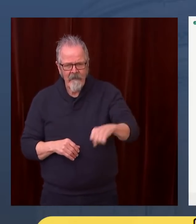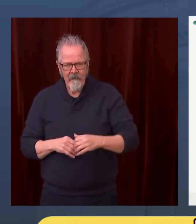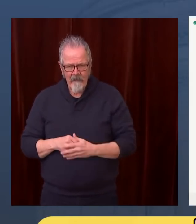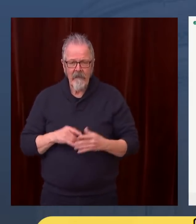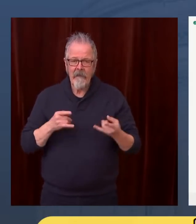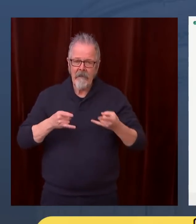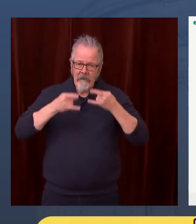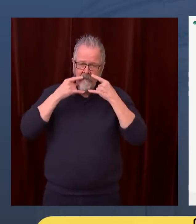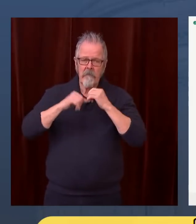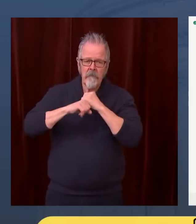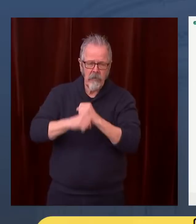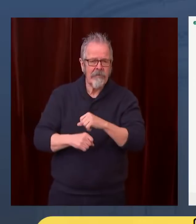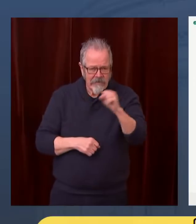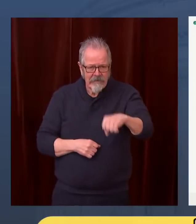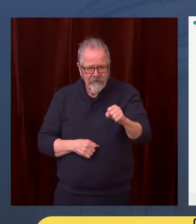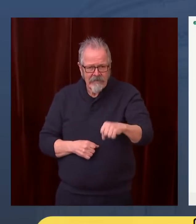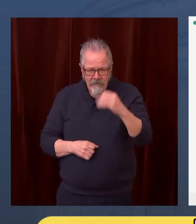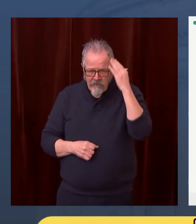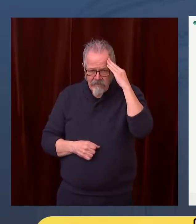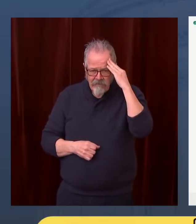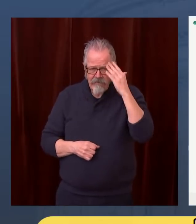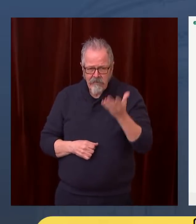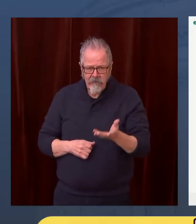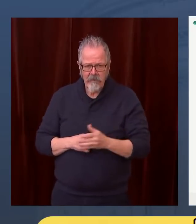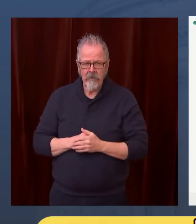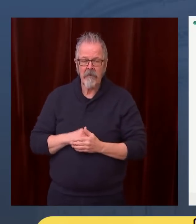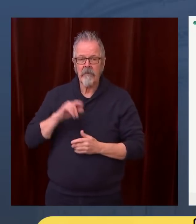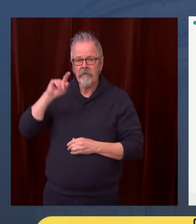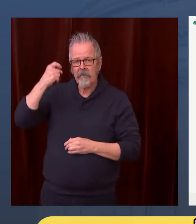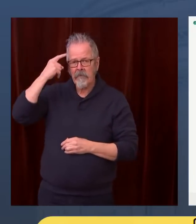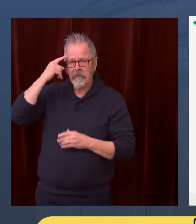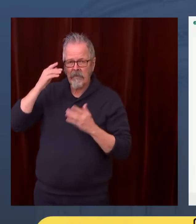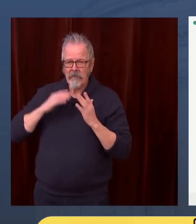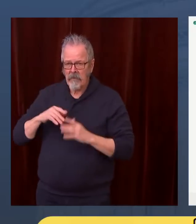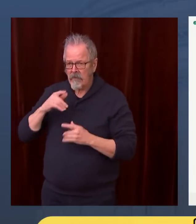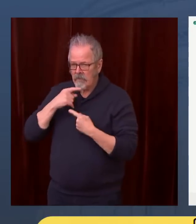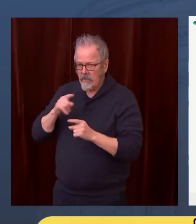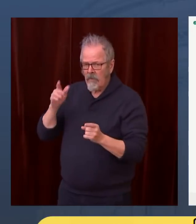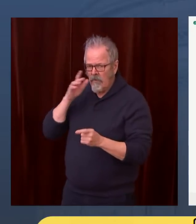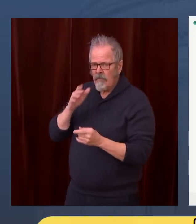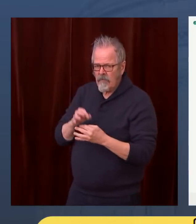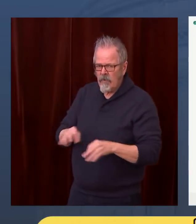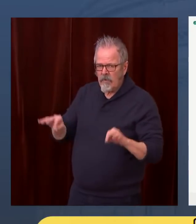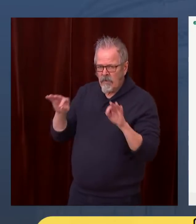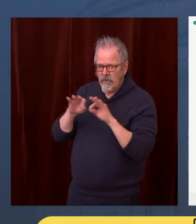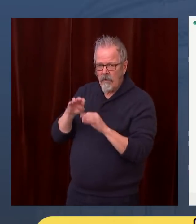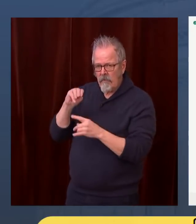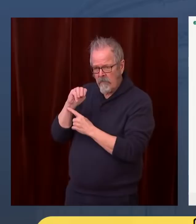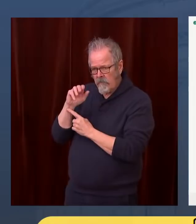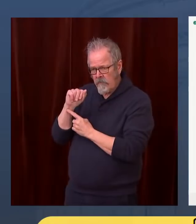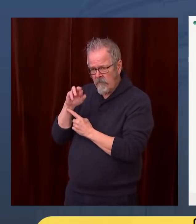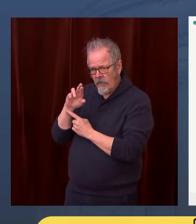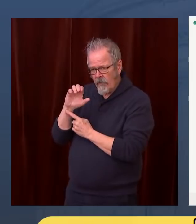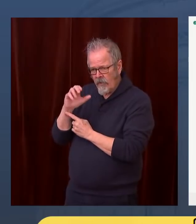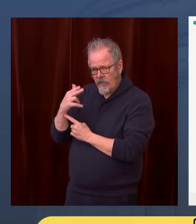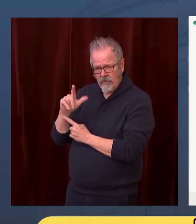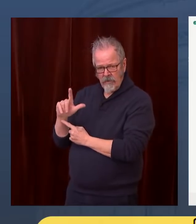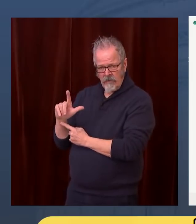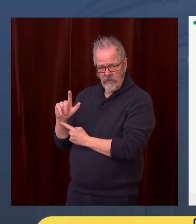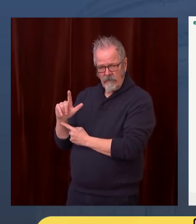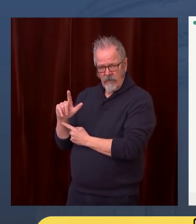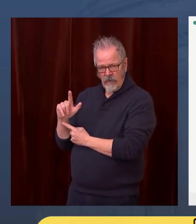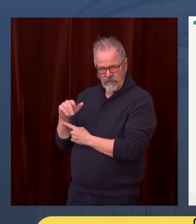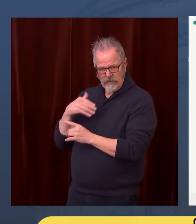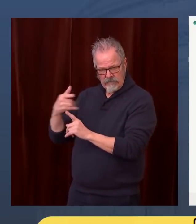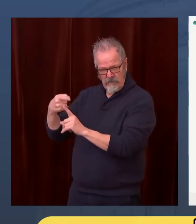away, because as the governor mentioned, and this is such an important point, March 21st is such an important milestone, but the